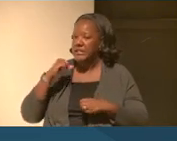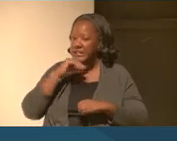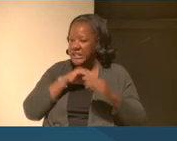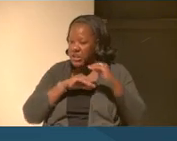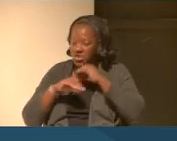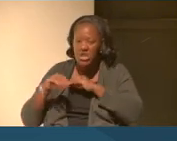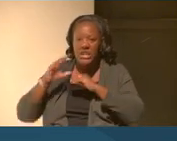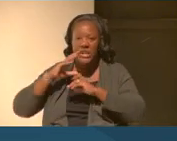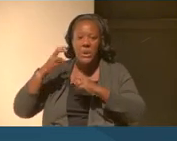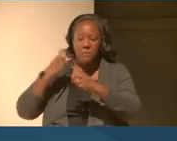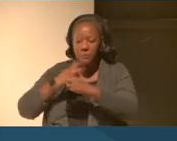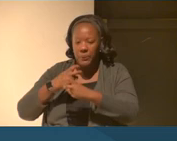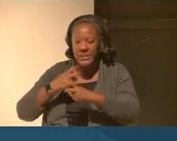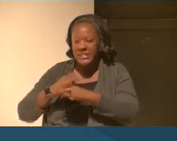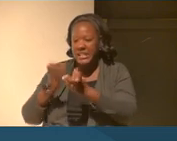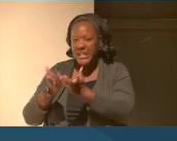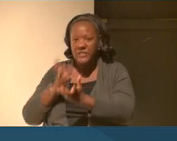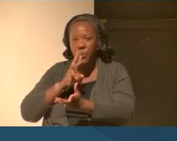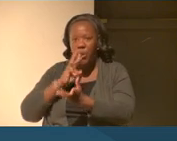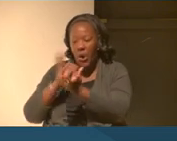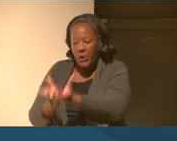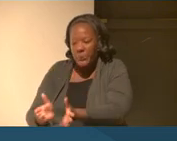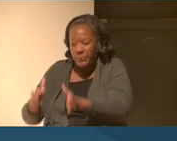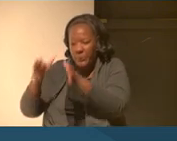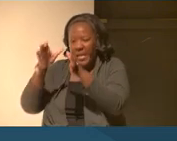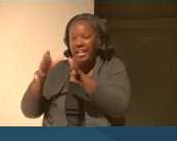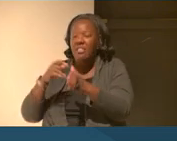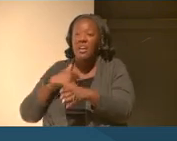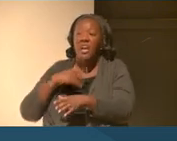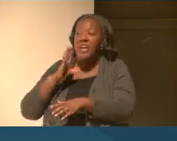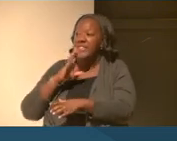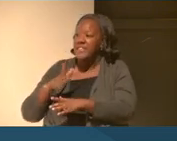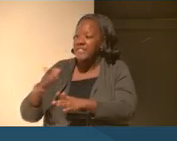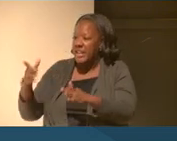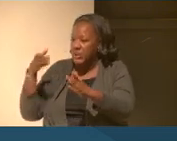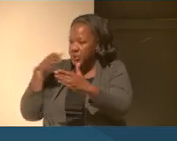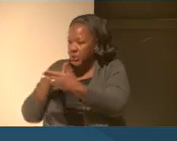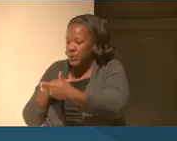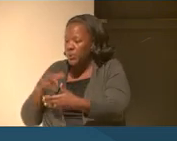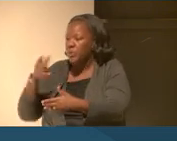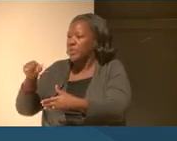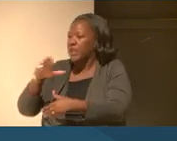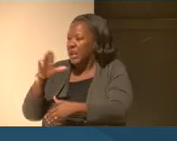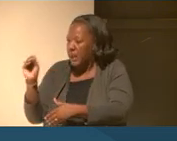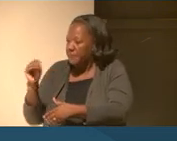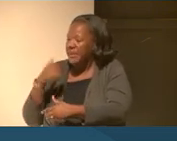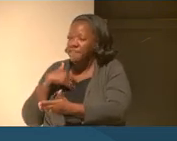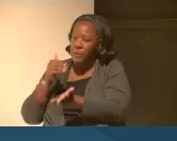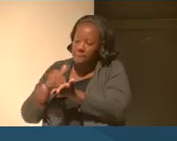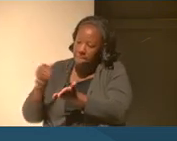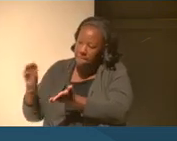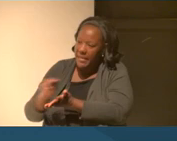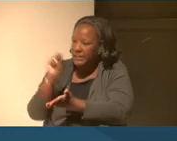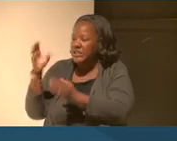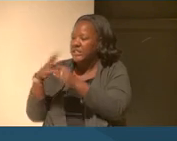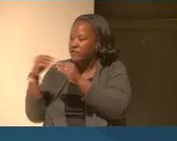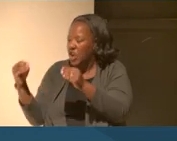in the end, the company sues the Pacific Gas and Electric for millions of dollars. And then now she actually even went